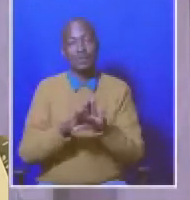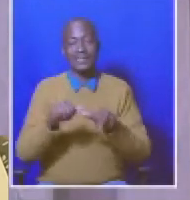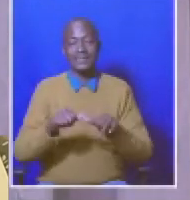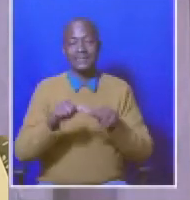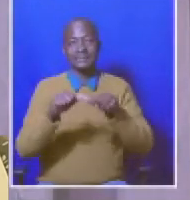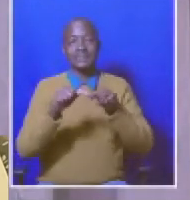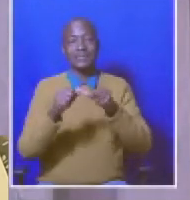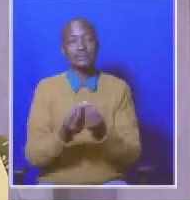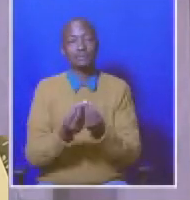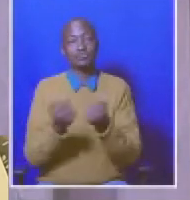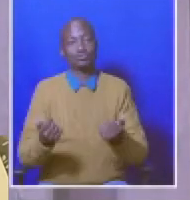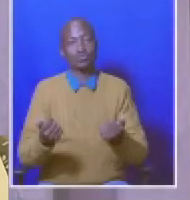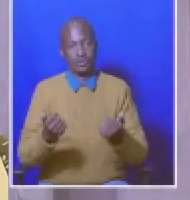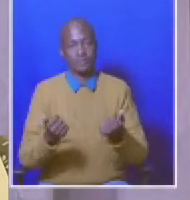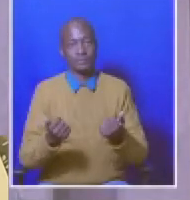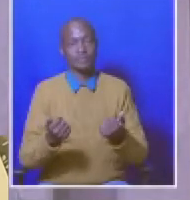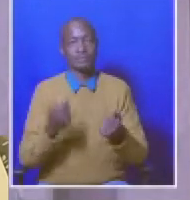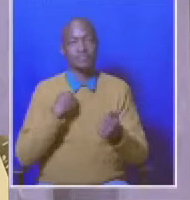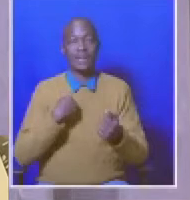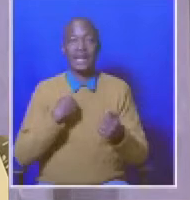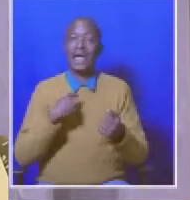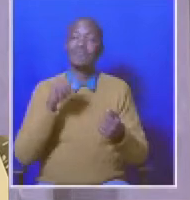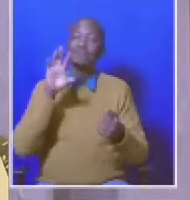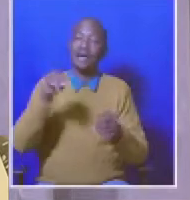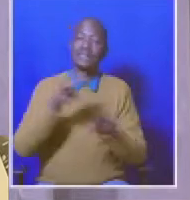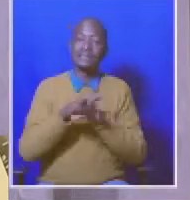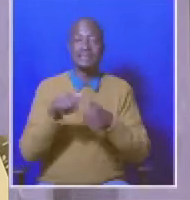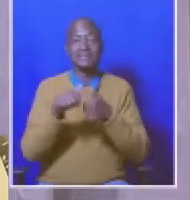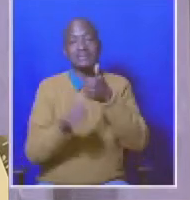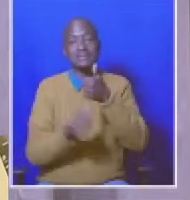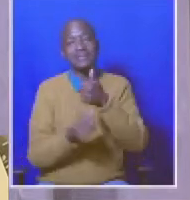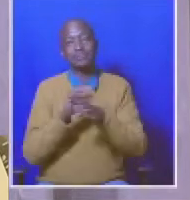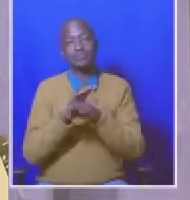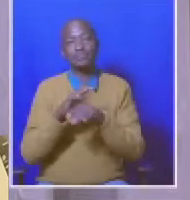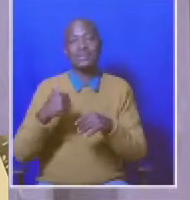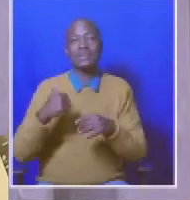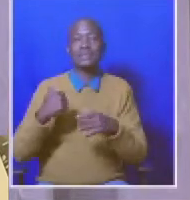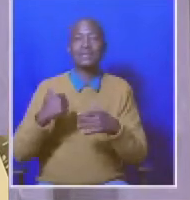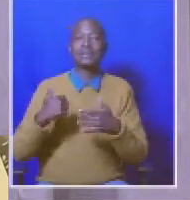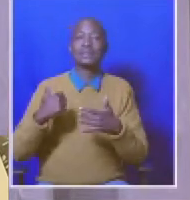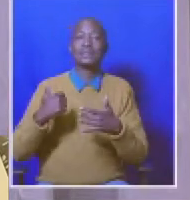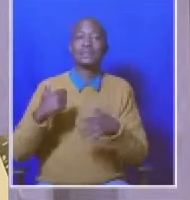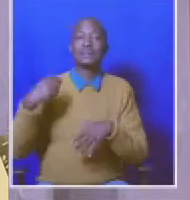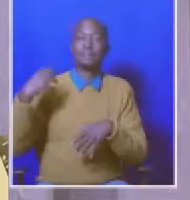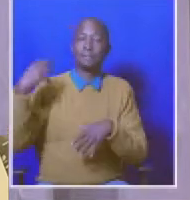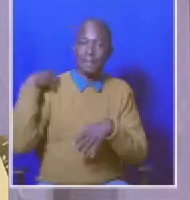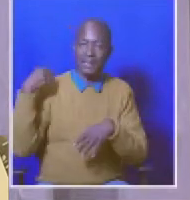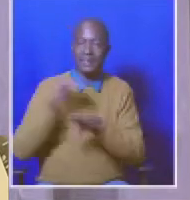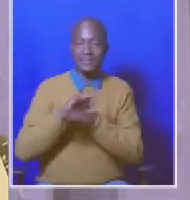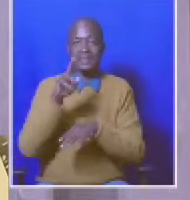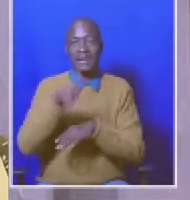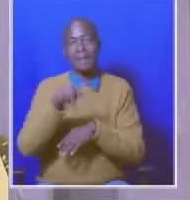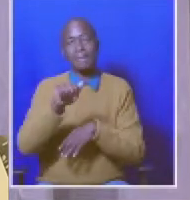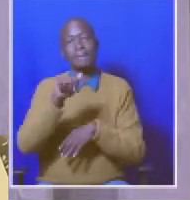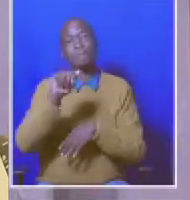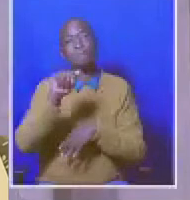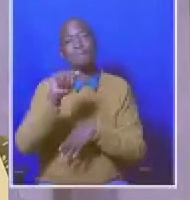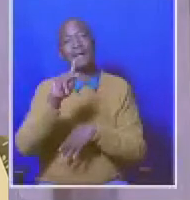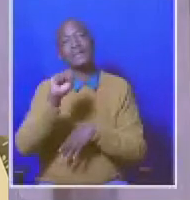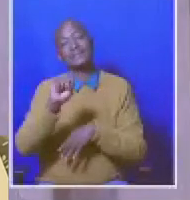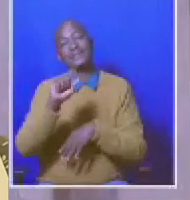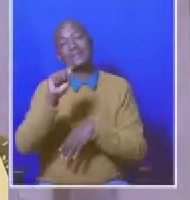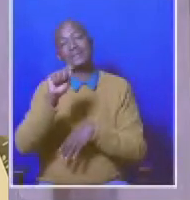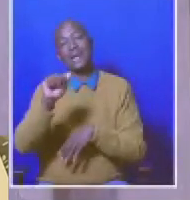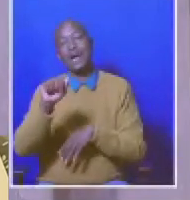solution, I've asked Deputy Minister Pakstau of COCTA